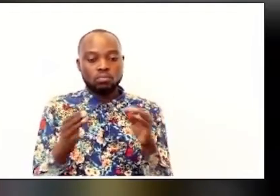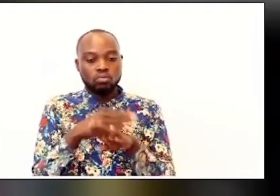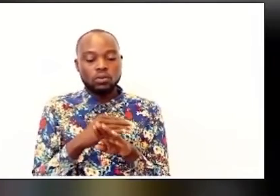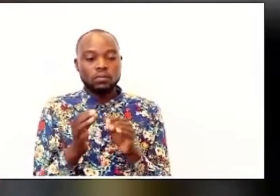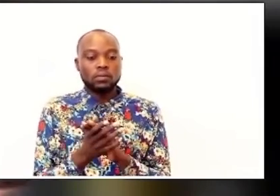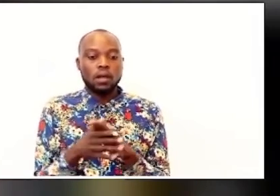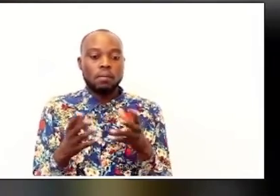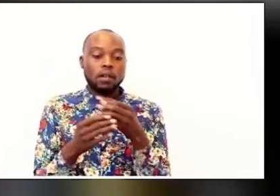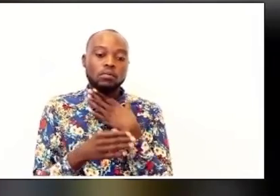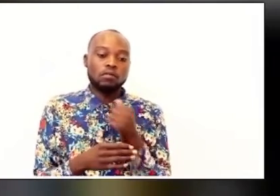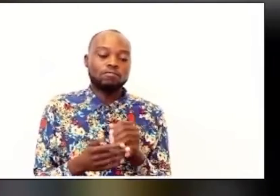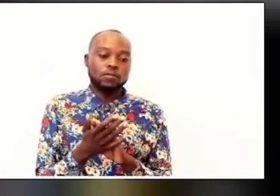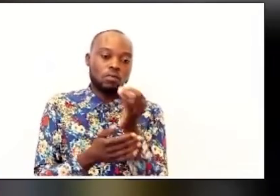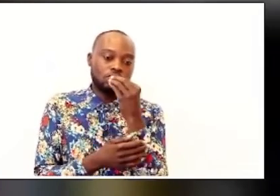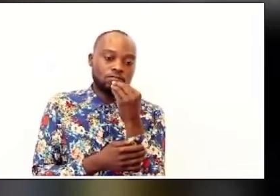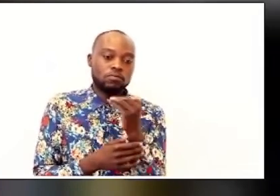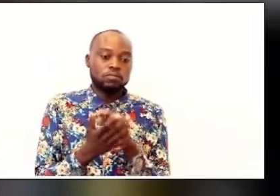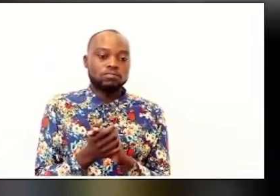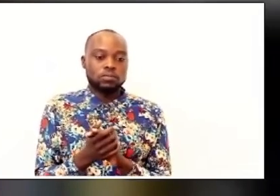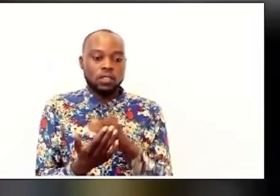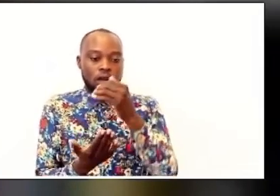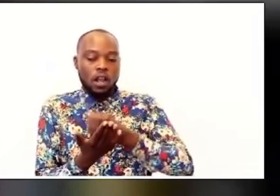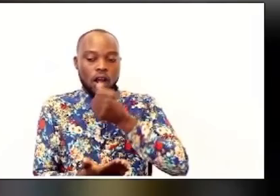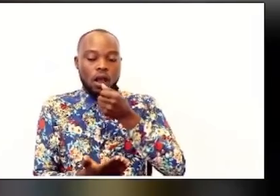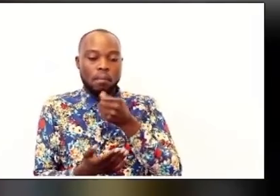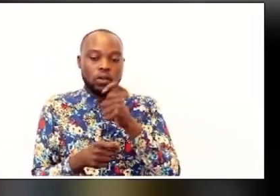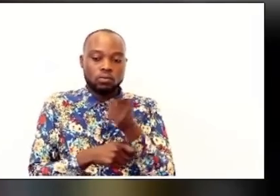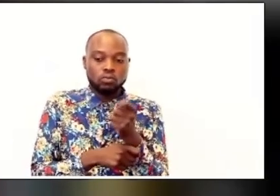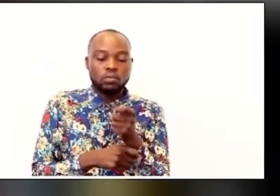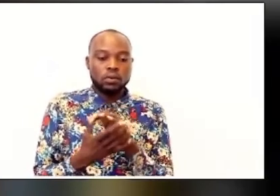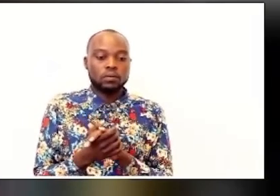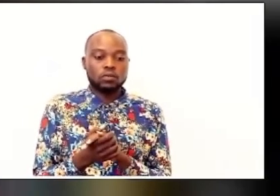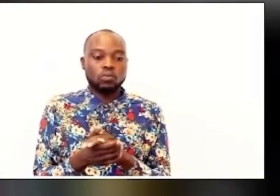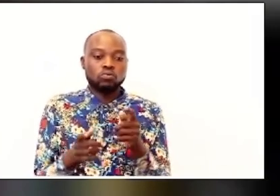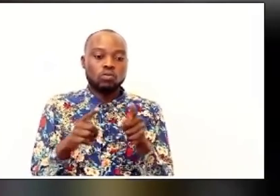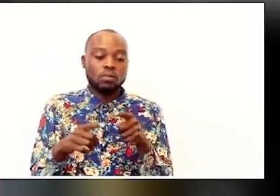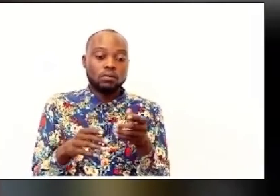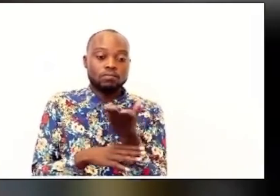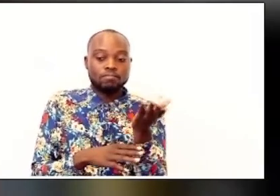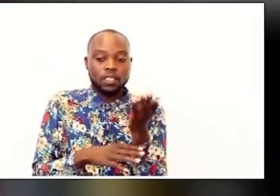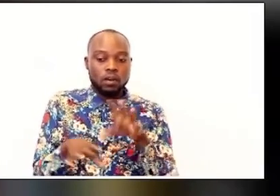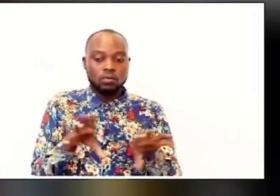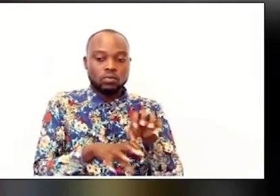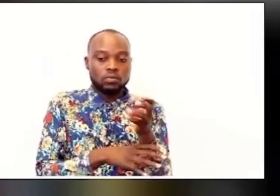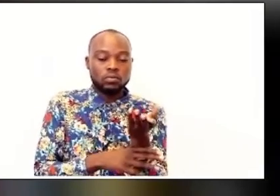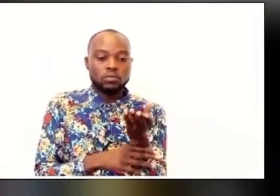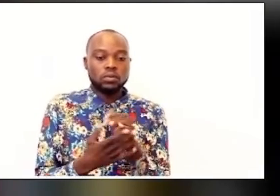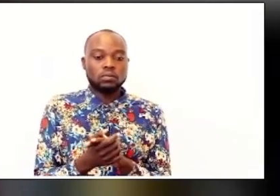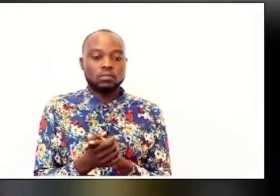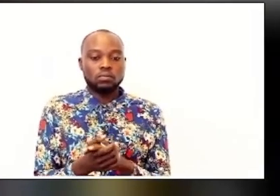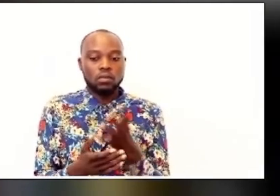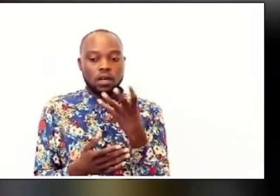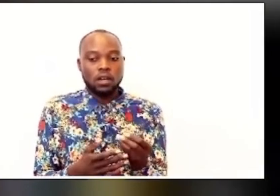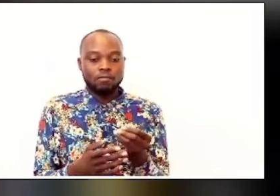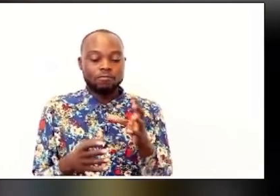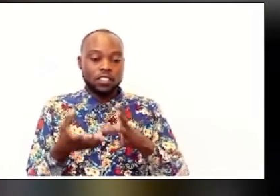leads to? The imports of fuel, the import of capital equipment, and the other intermediate inputs. And so we have a situation